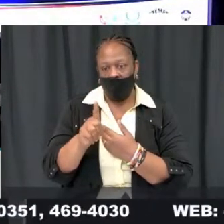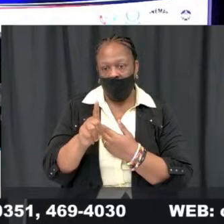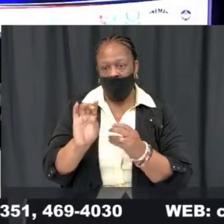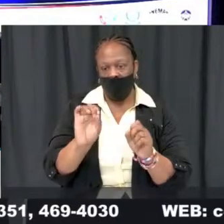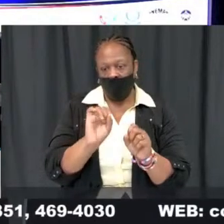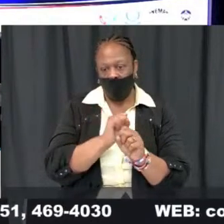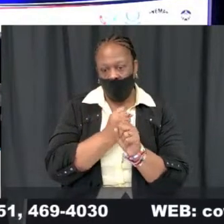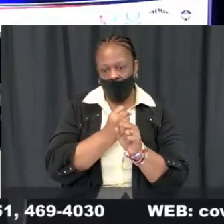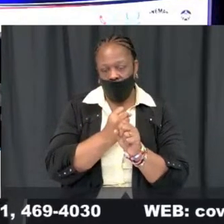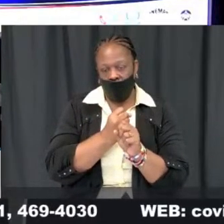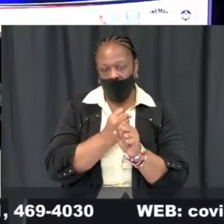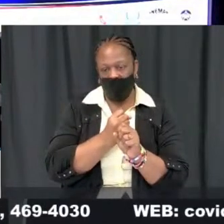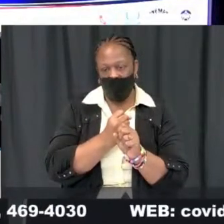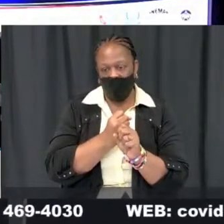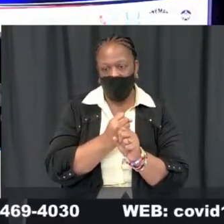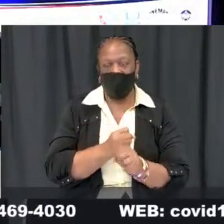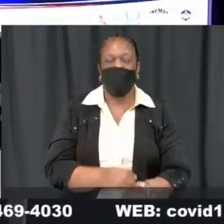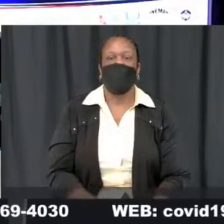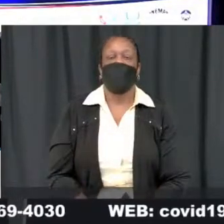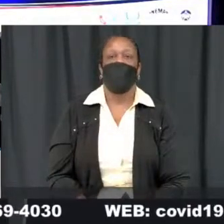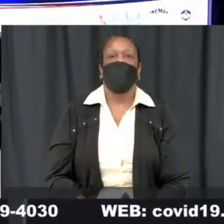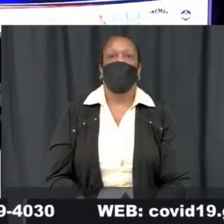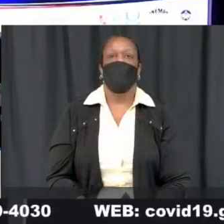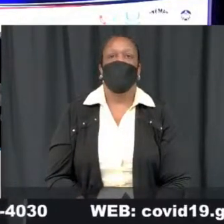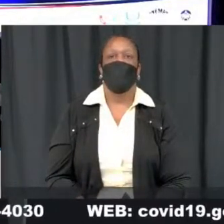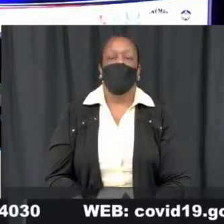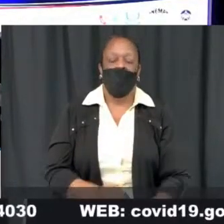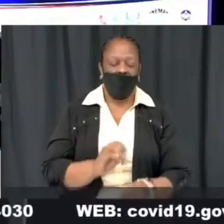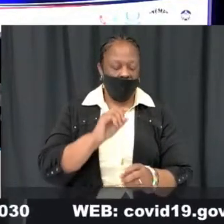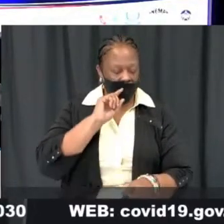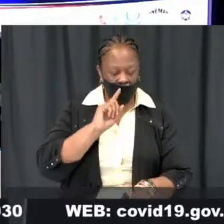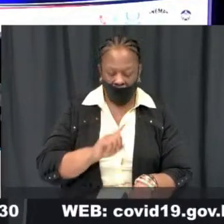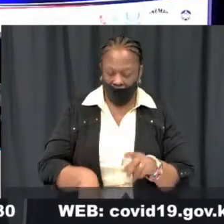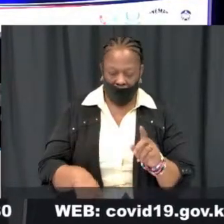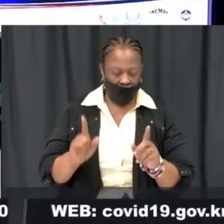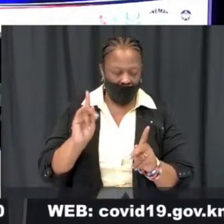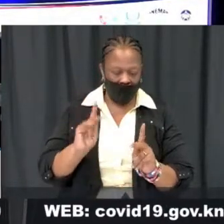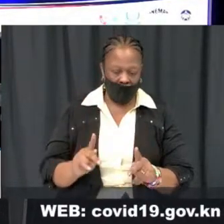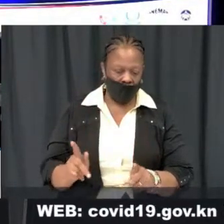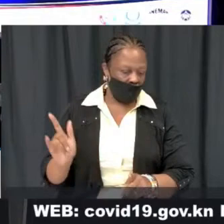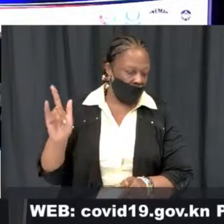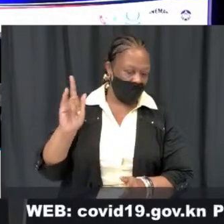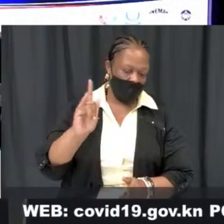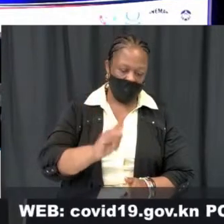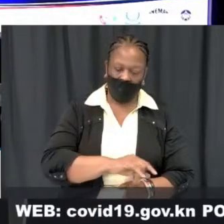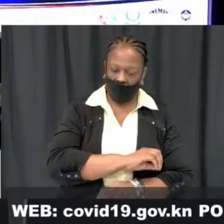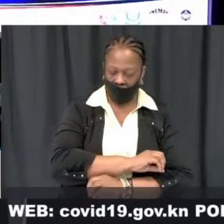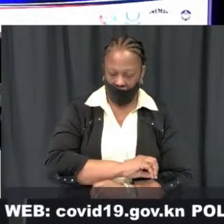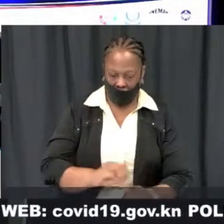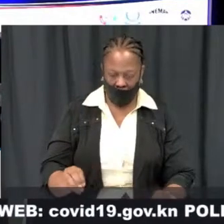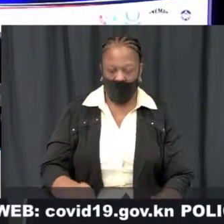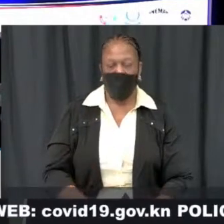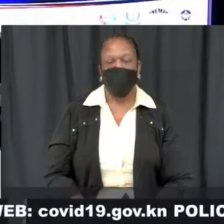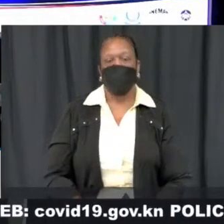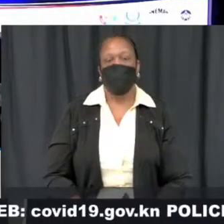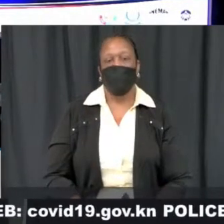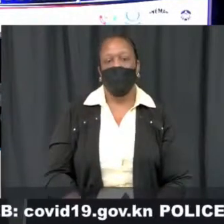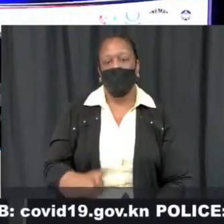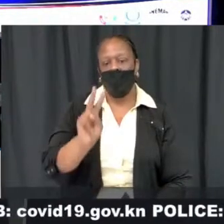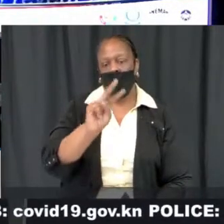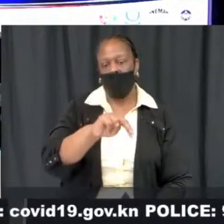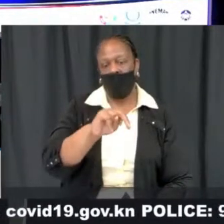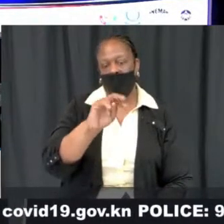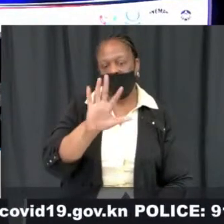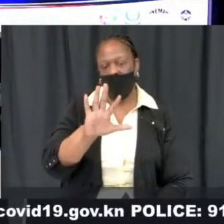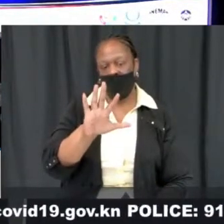We issued travel advisories against a number of countries. On the 25th of March, the